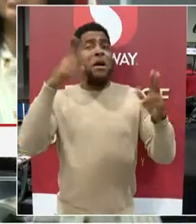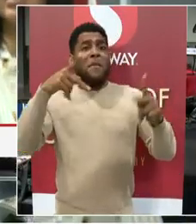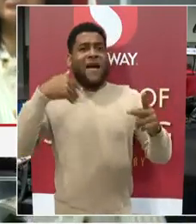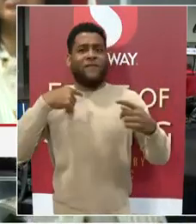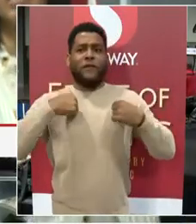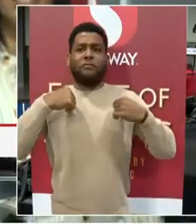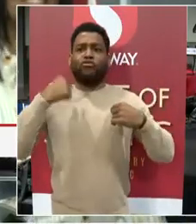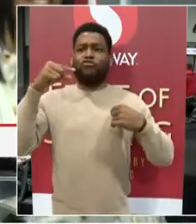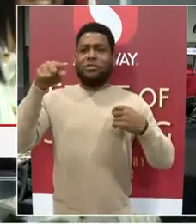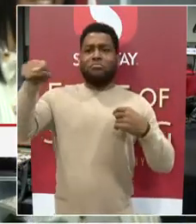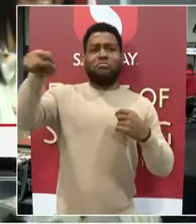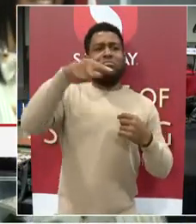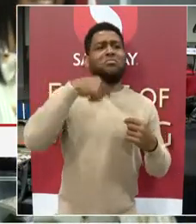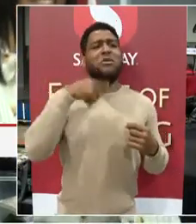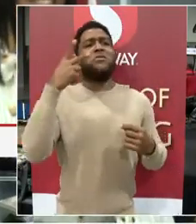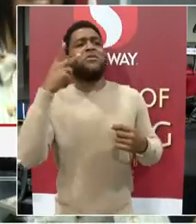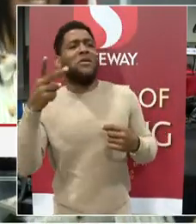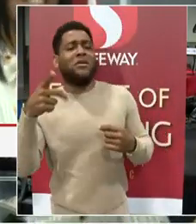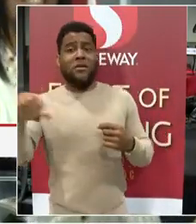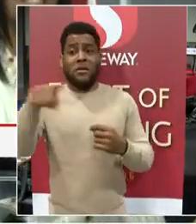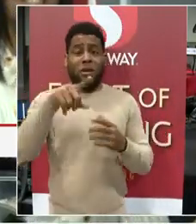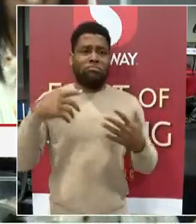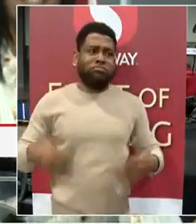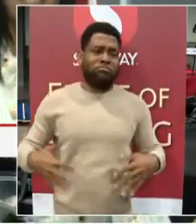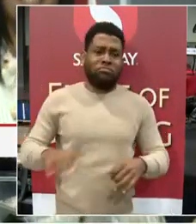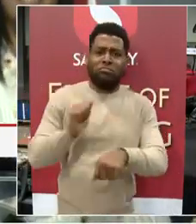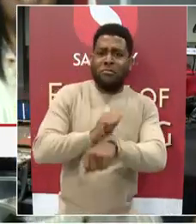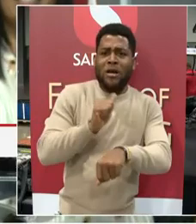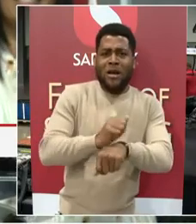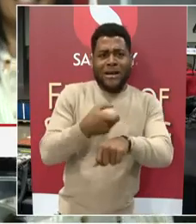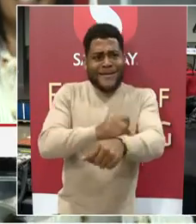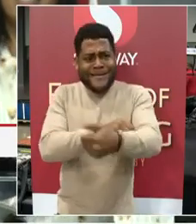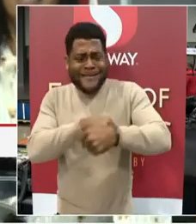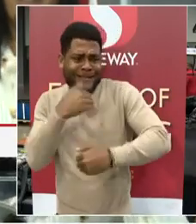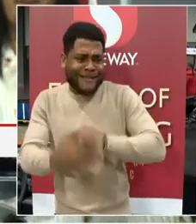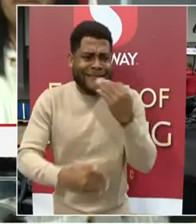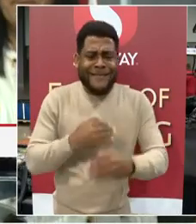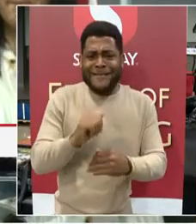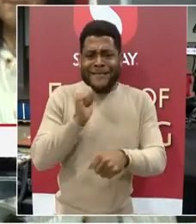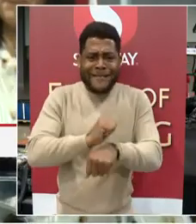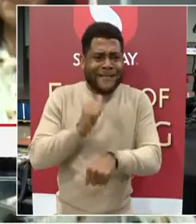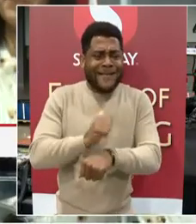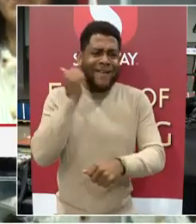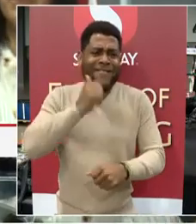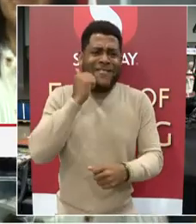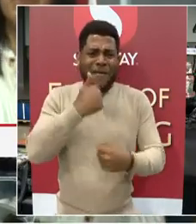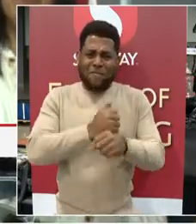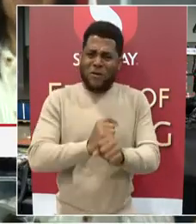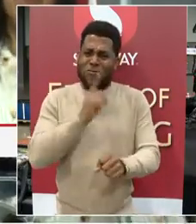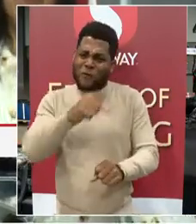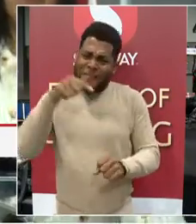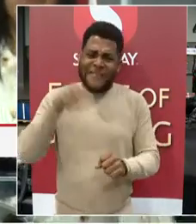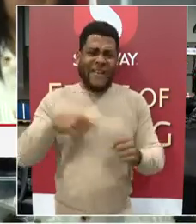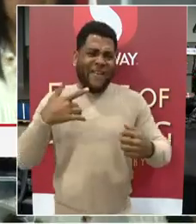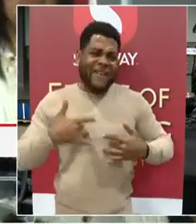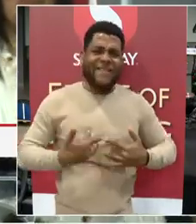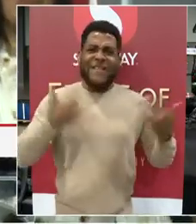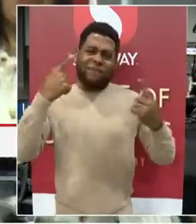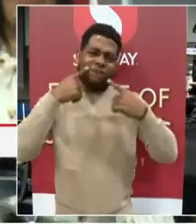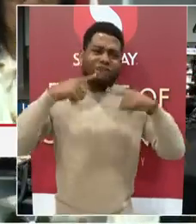They're working hard for you each and every day to serve you and to make this the best city in the world. Thanks again,